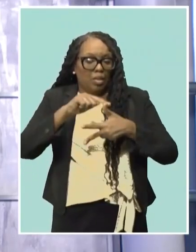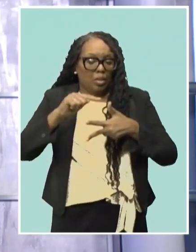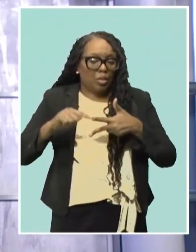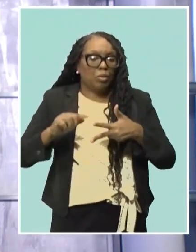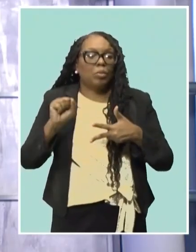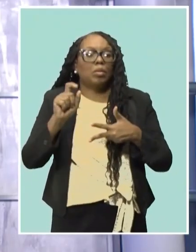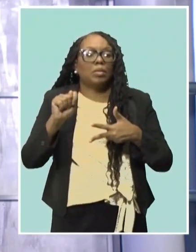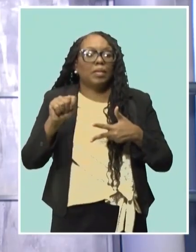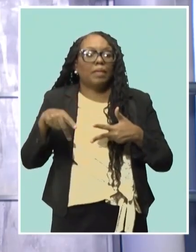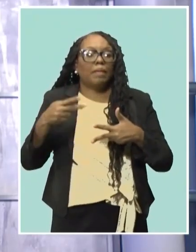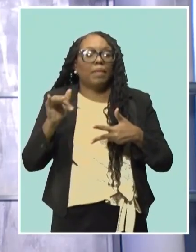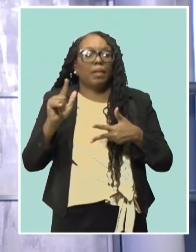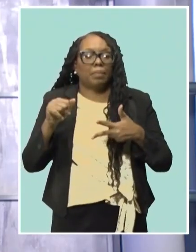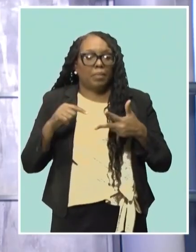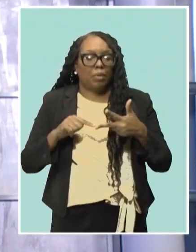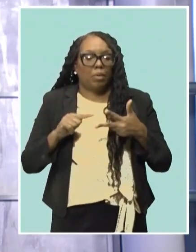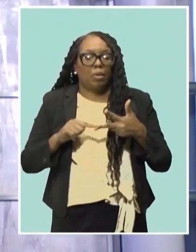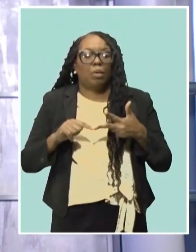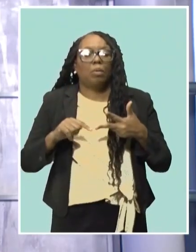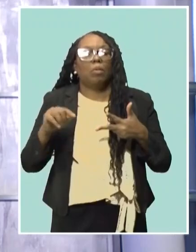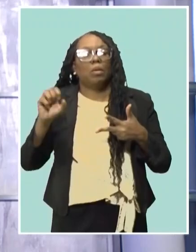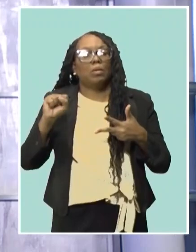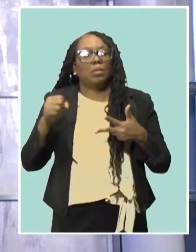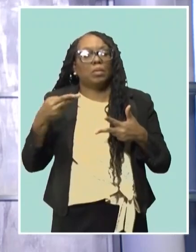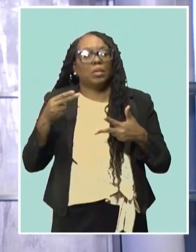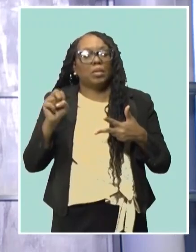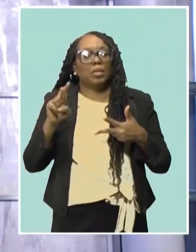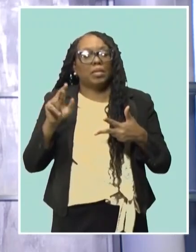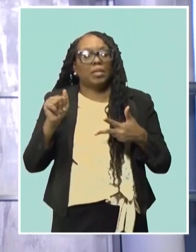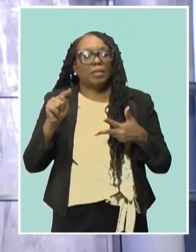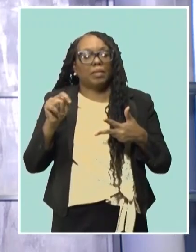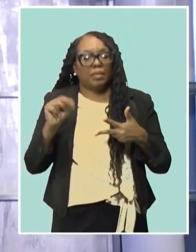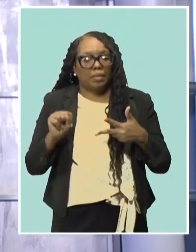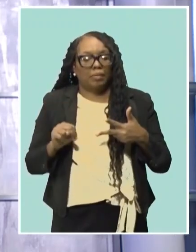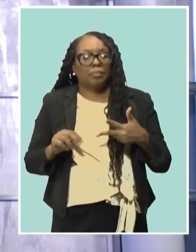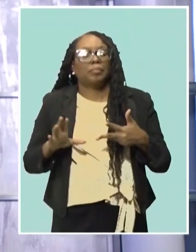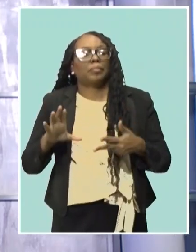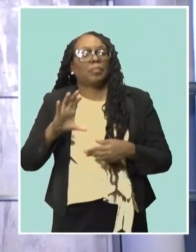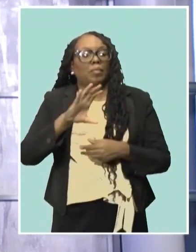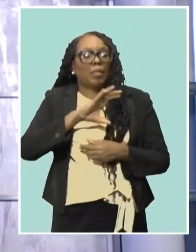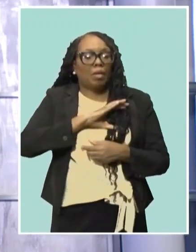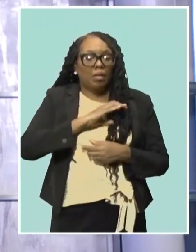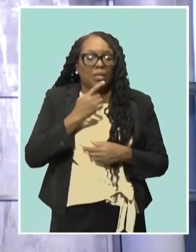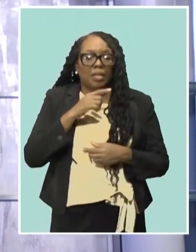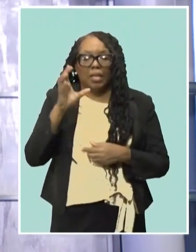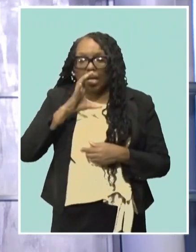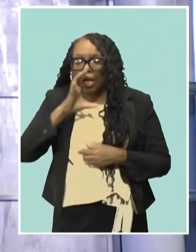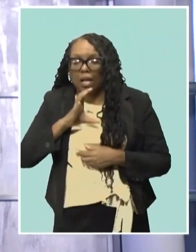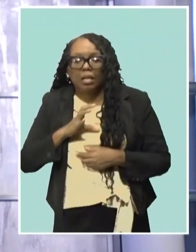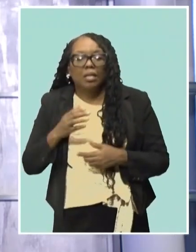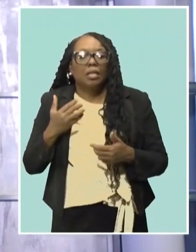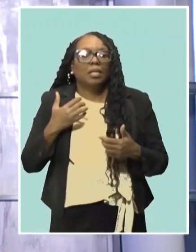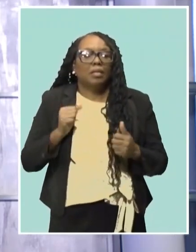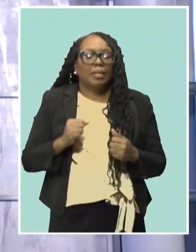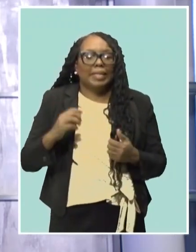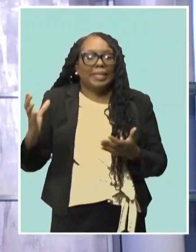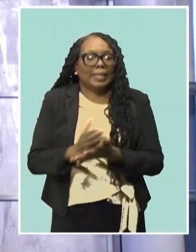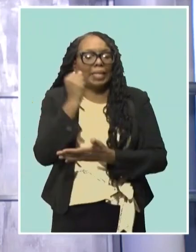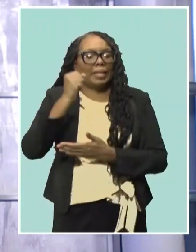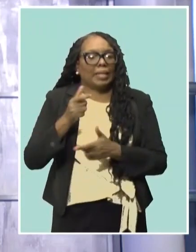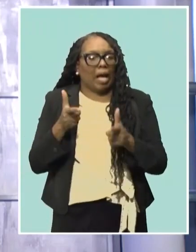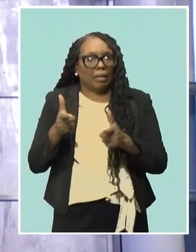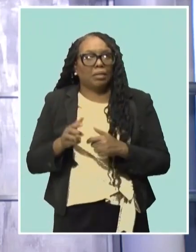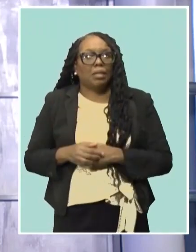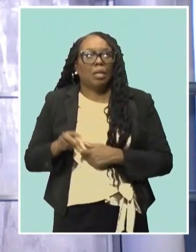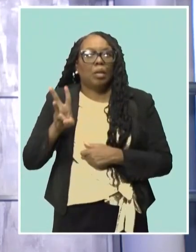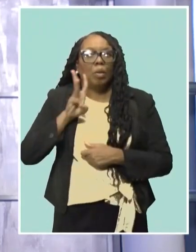1 at Sheraton. Lawmen are on the alert and say they are making headway in getting the guns off the street. Wendy Burt joins us live